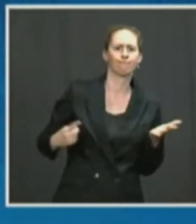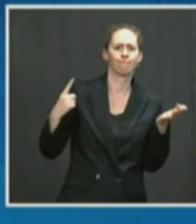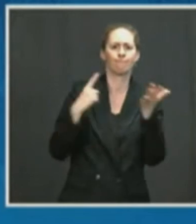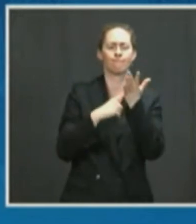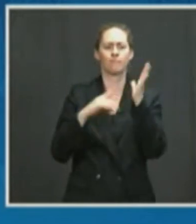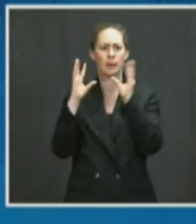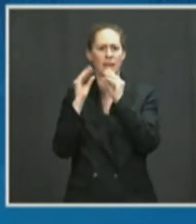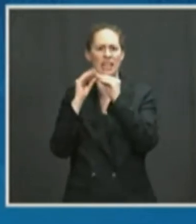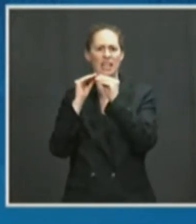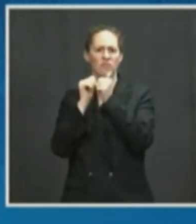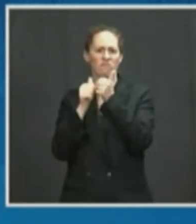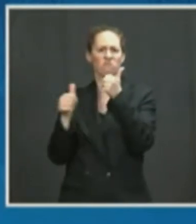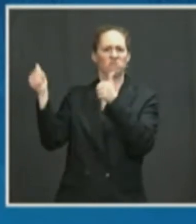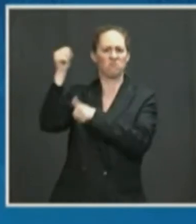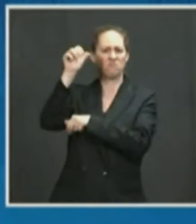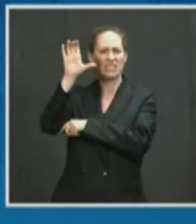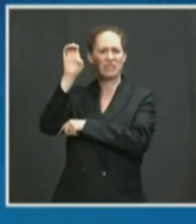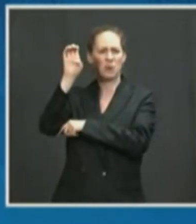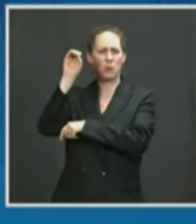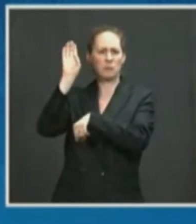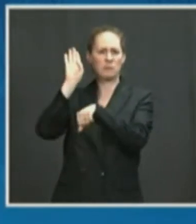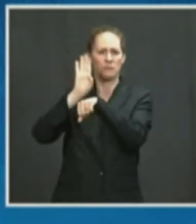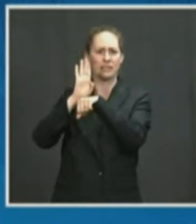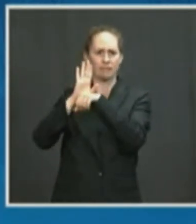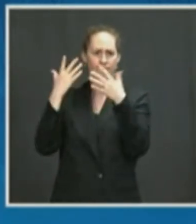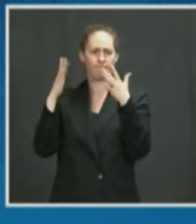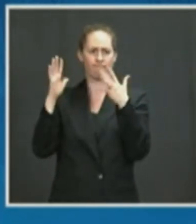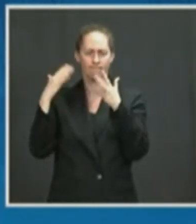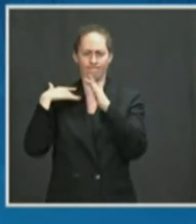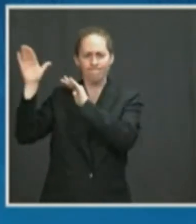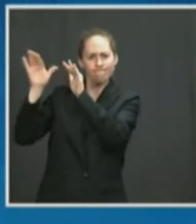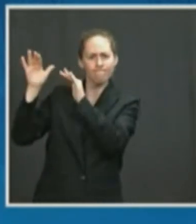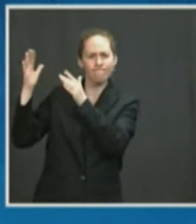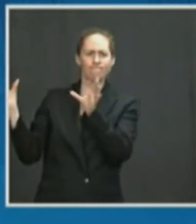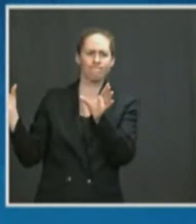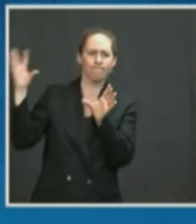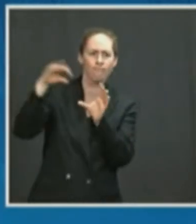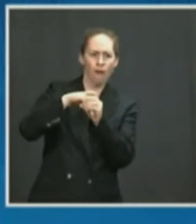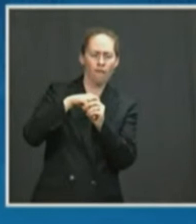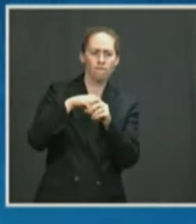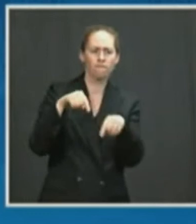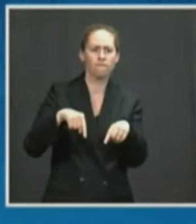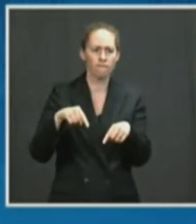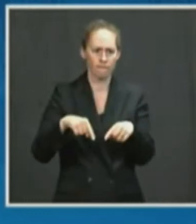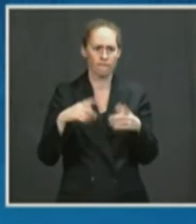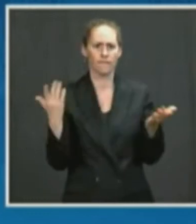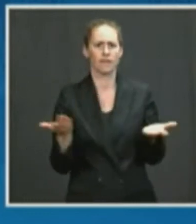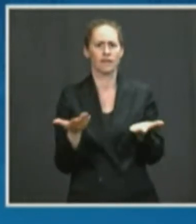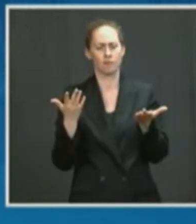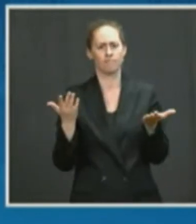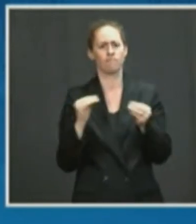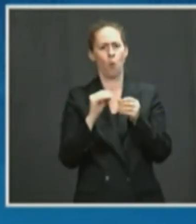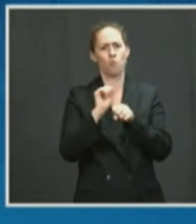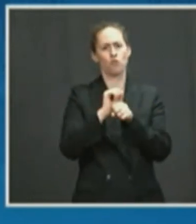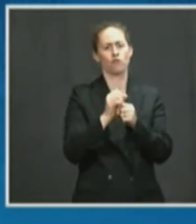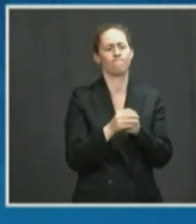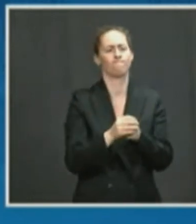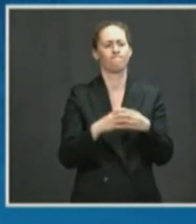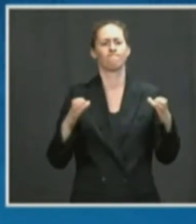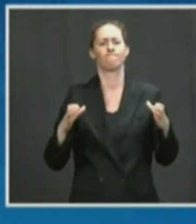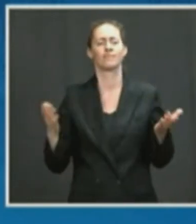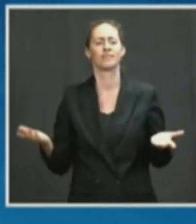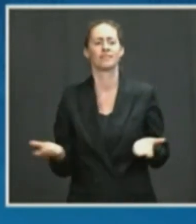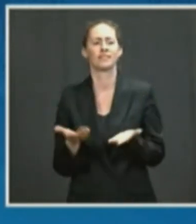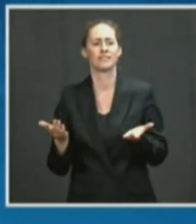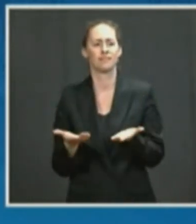a profound interest, for many reasons, on supporting the work that happens here and the work that can happen here in Guatemala to,